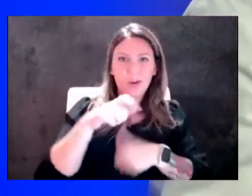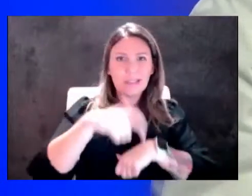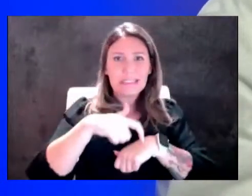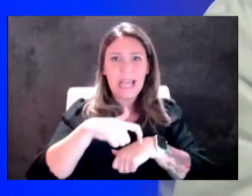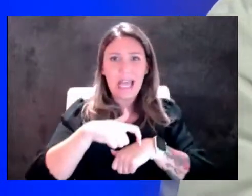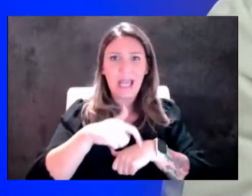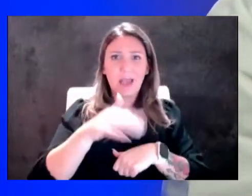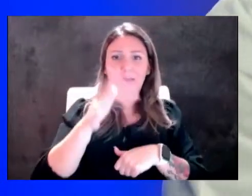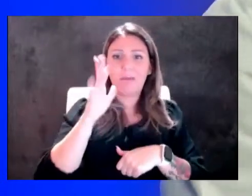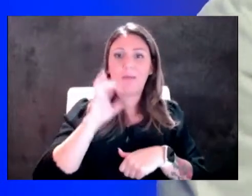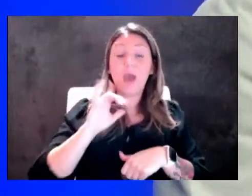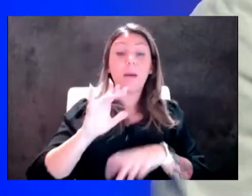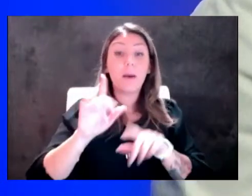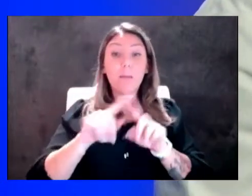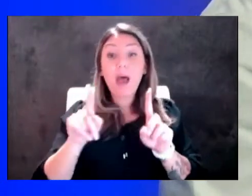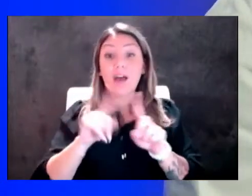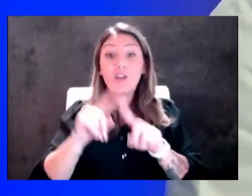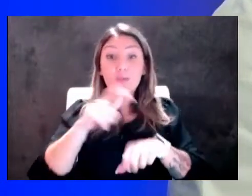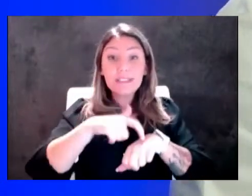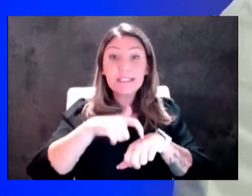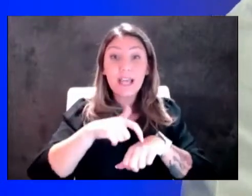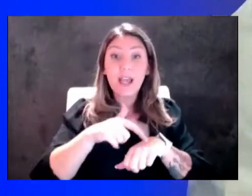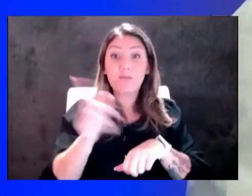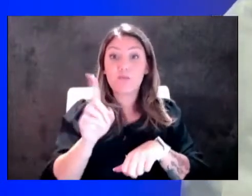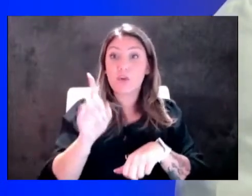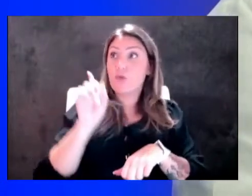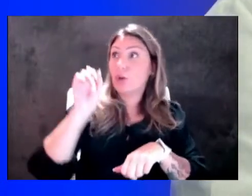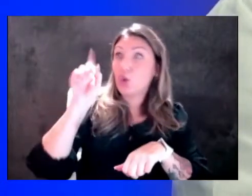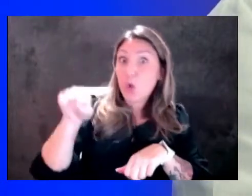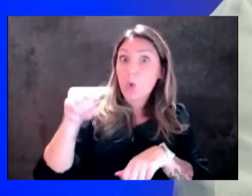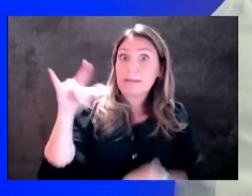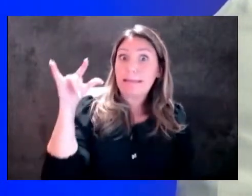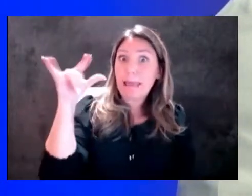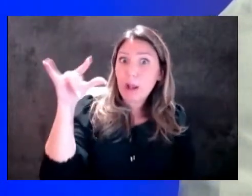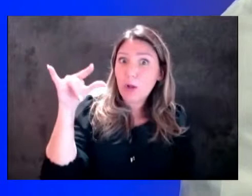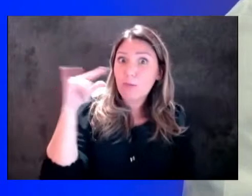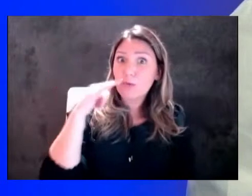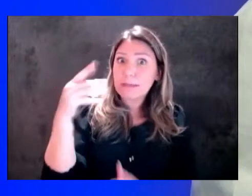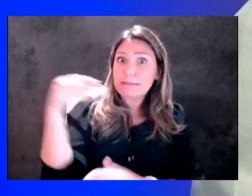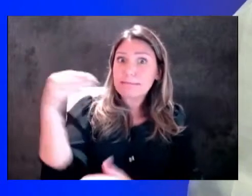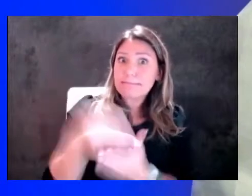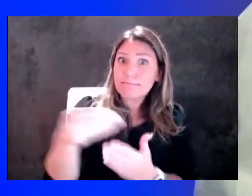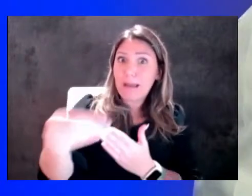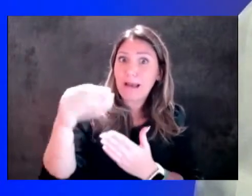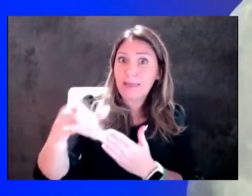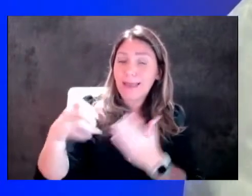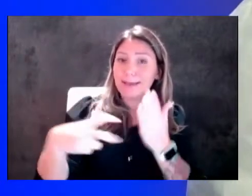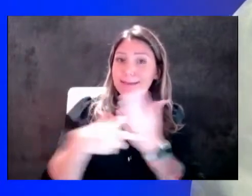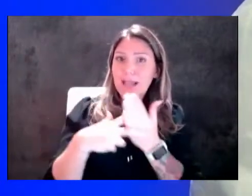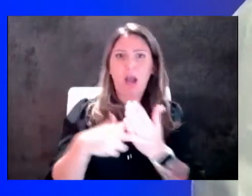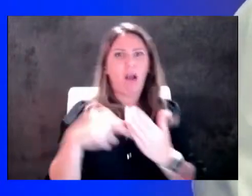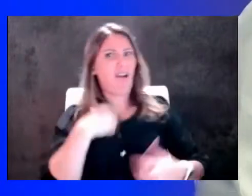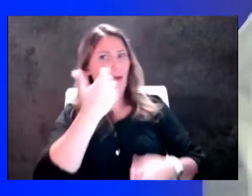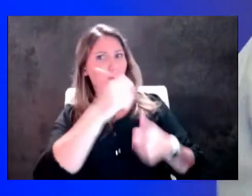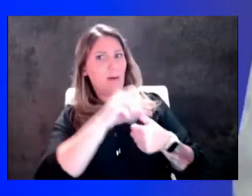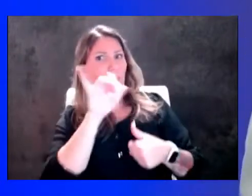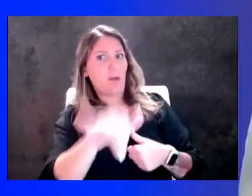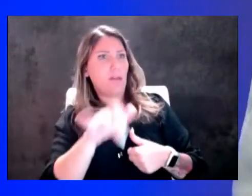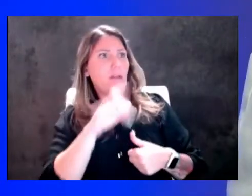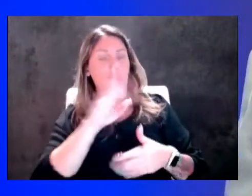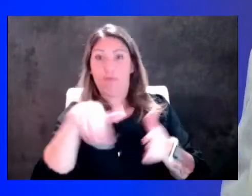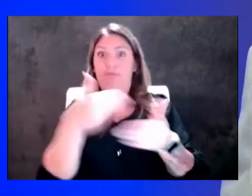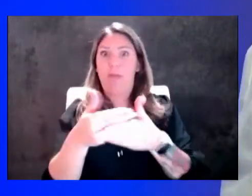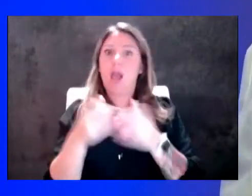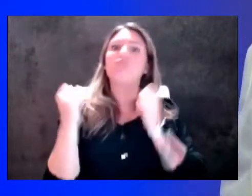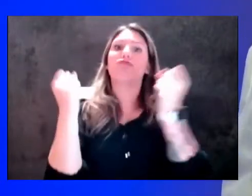does, but there was a time when you actually had to go to the airport to buy a plane ticket. Thanks for that. Yes, right? I do remember and that. So, right, and unfortunately I do too, but we're